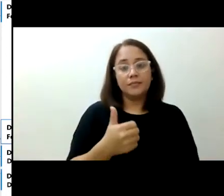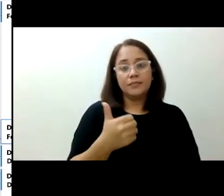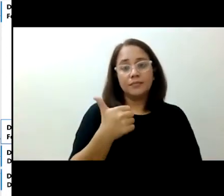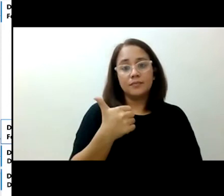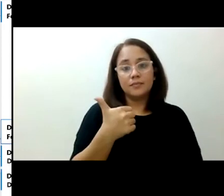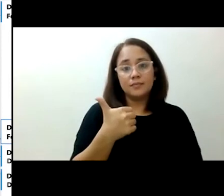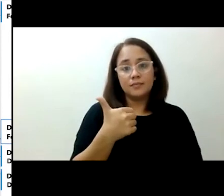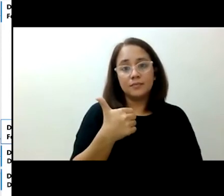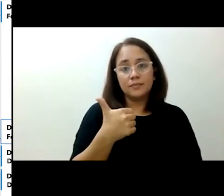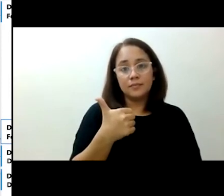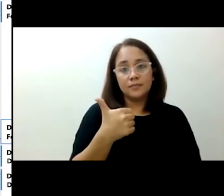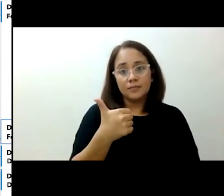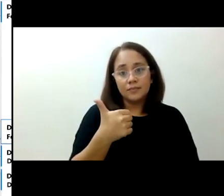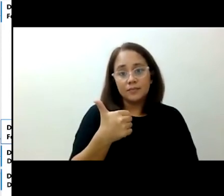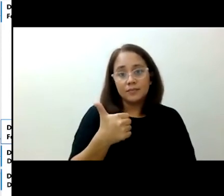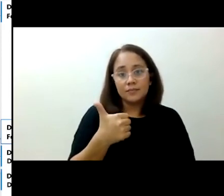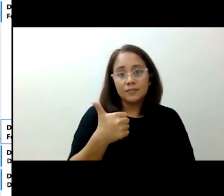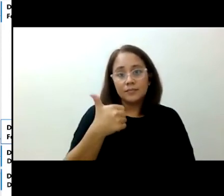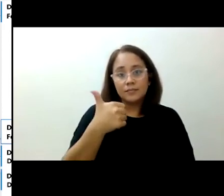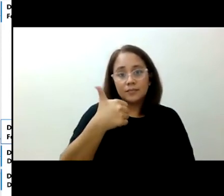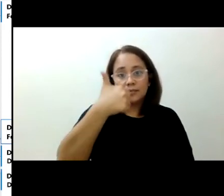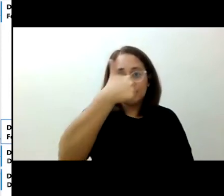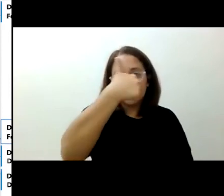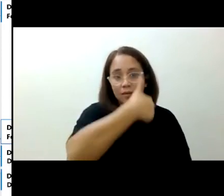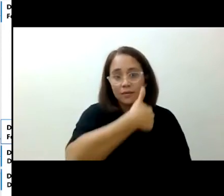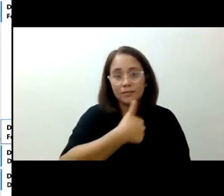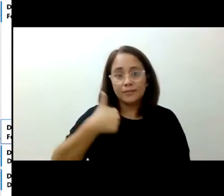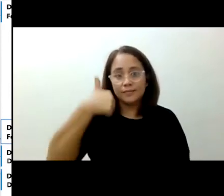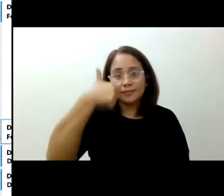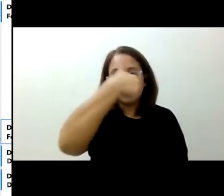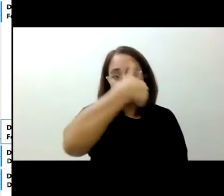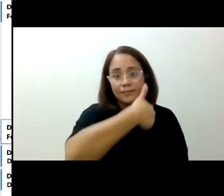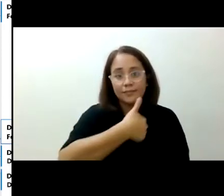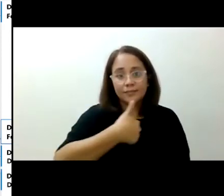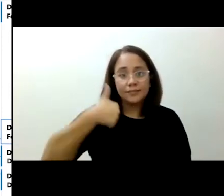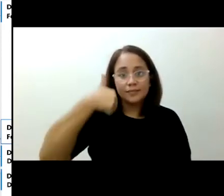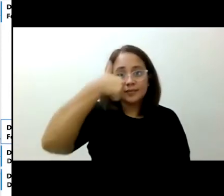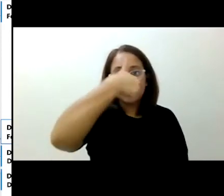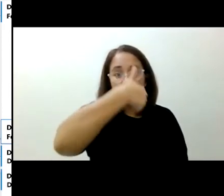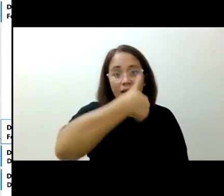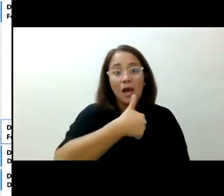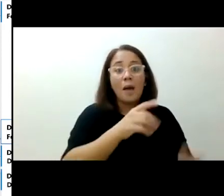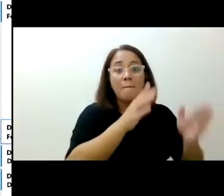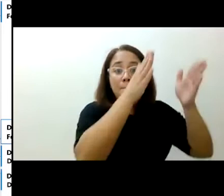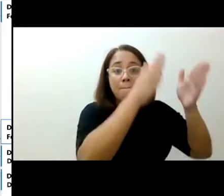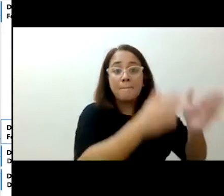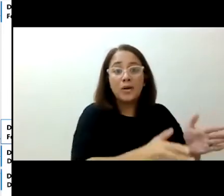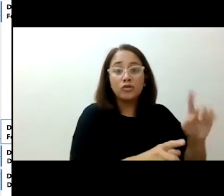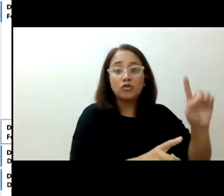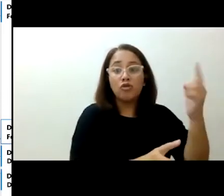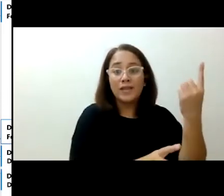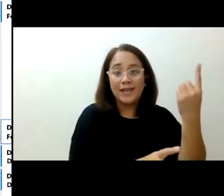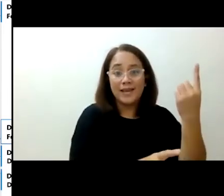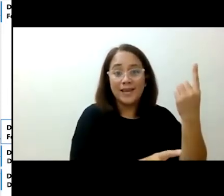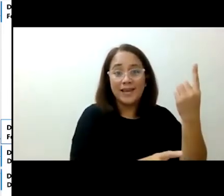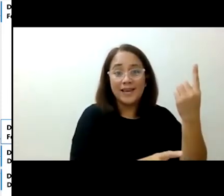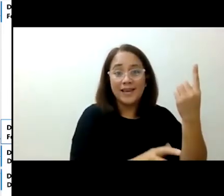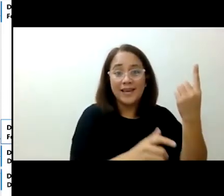this sign, let Ember copy it, this sign is only for people and